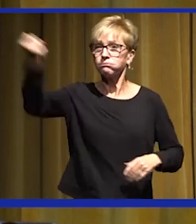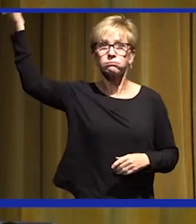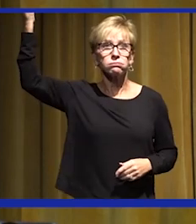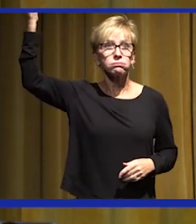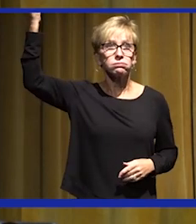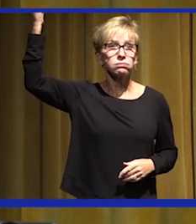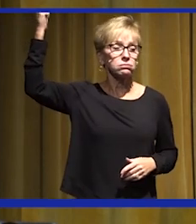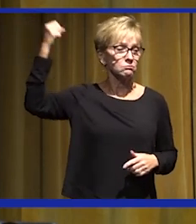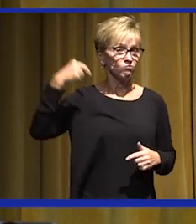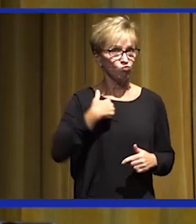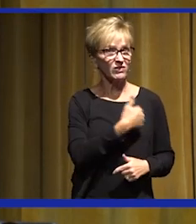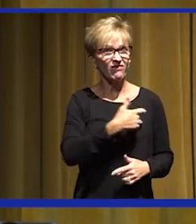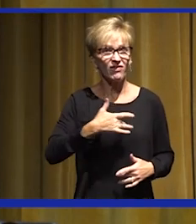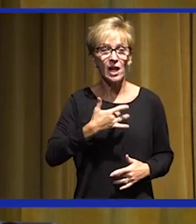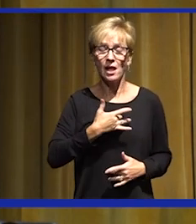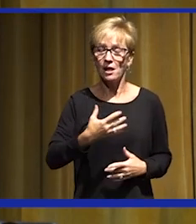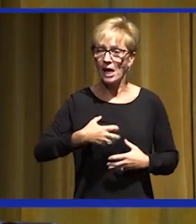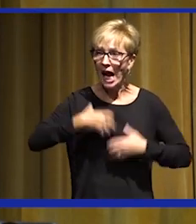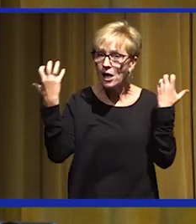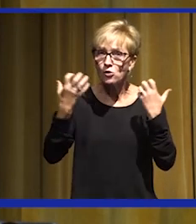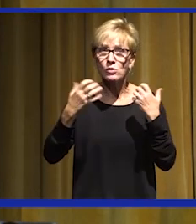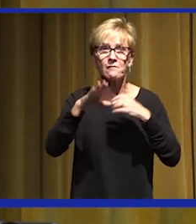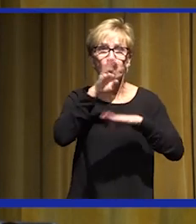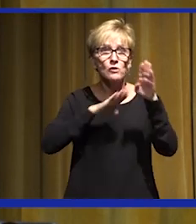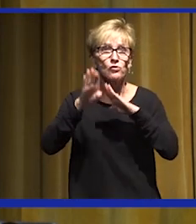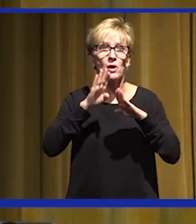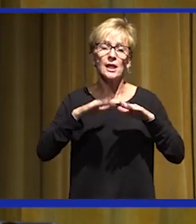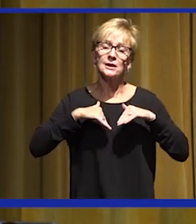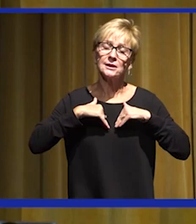We're angry, frustrated, and tired.